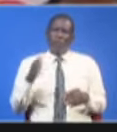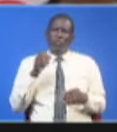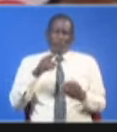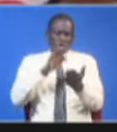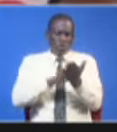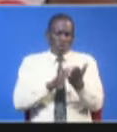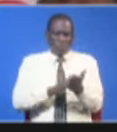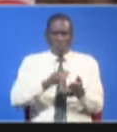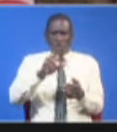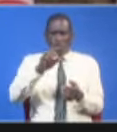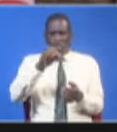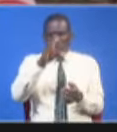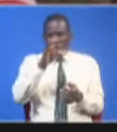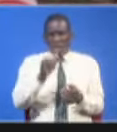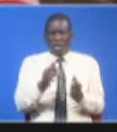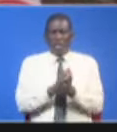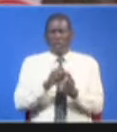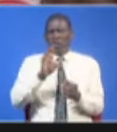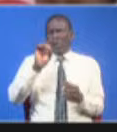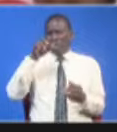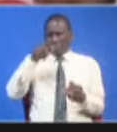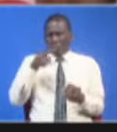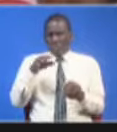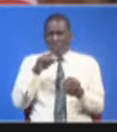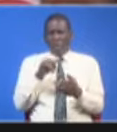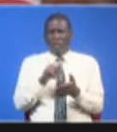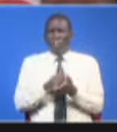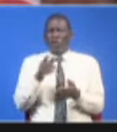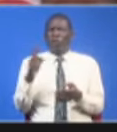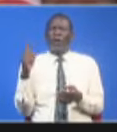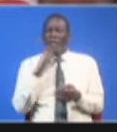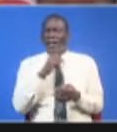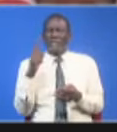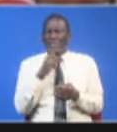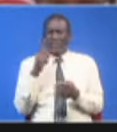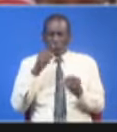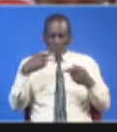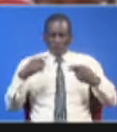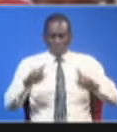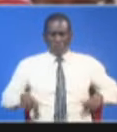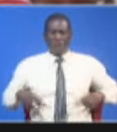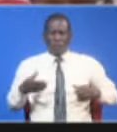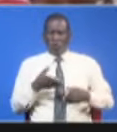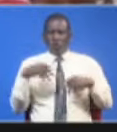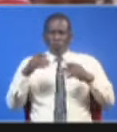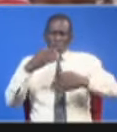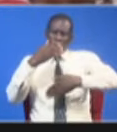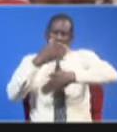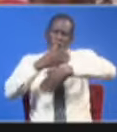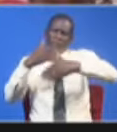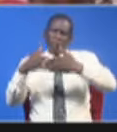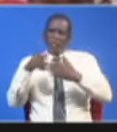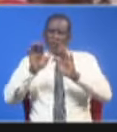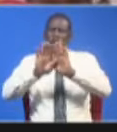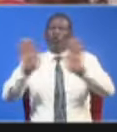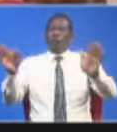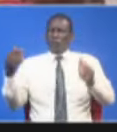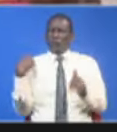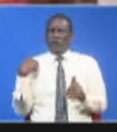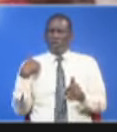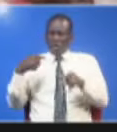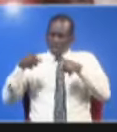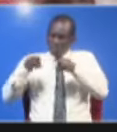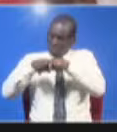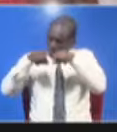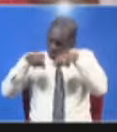to the DCI and to the DPP ya kwa you endangering people's lives. Na walojenga ukuta ile ya jana pia, wao pia